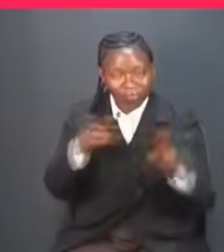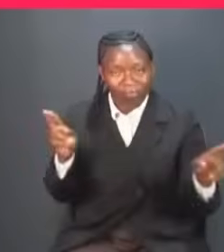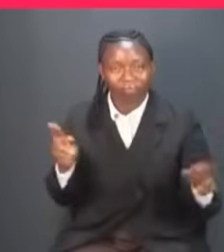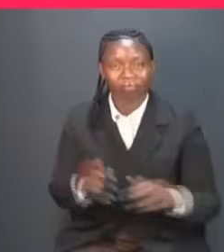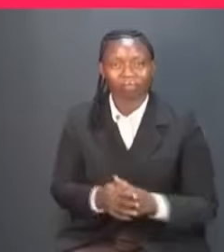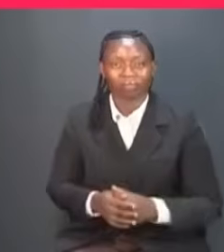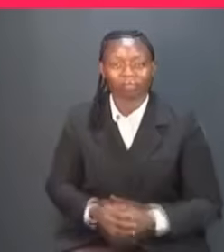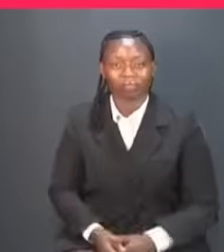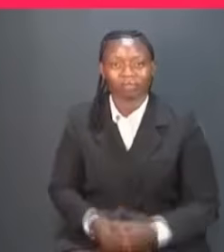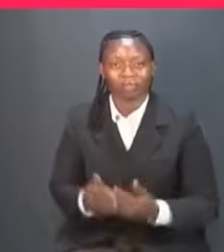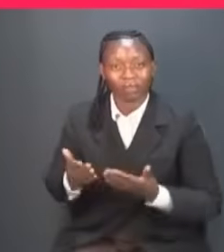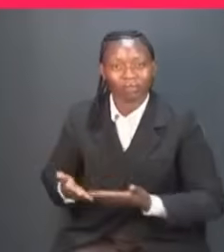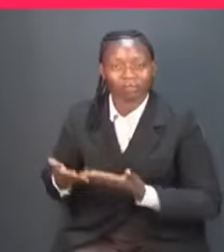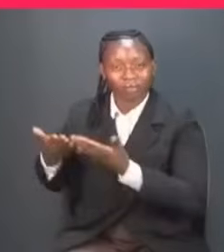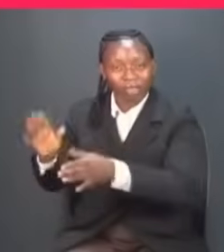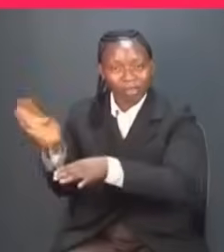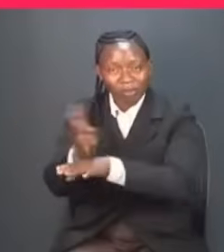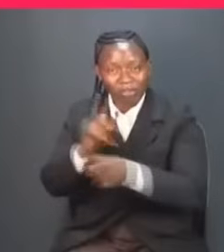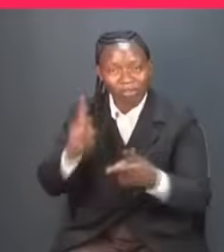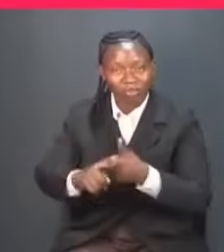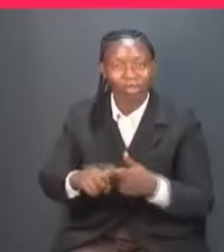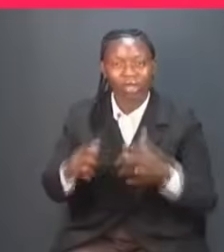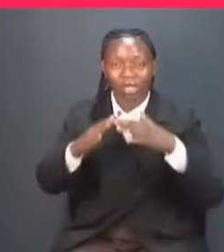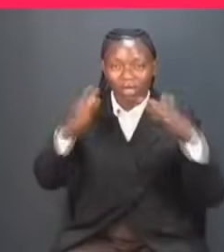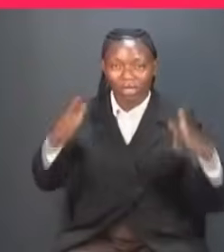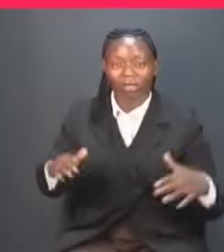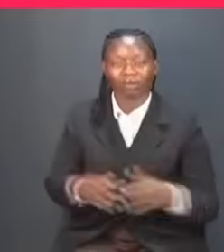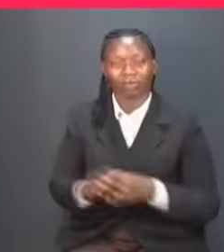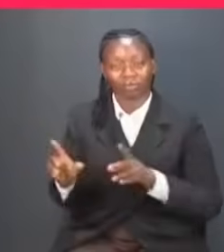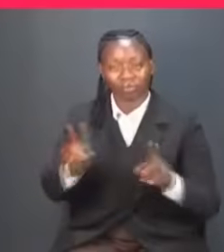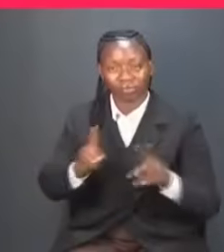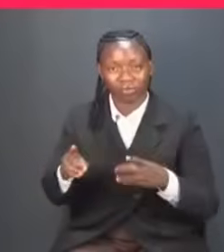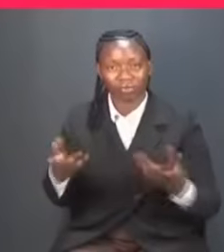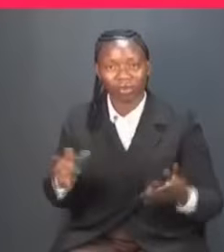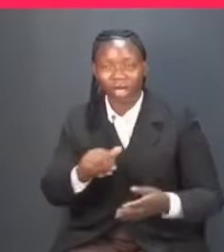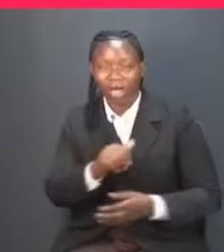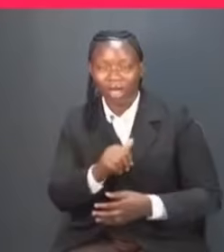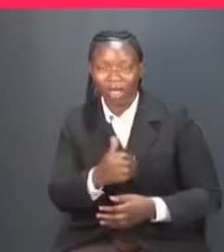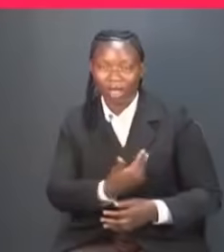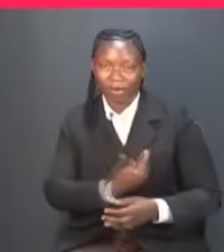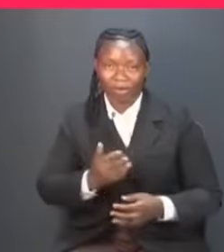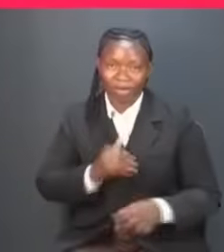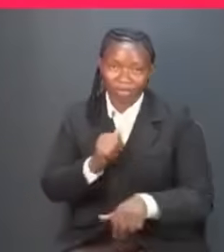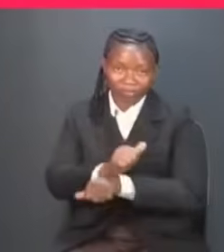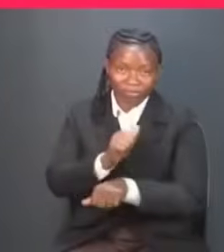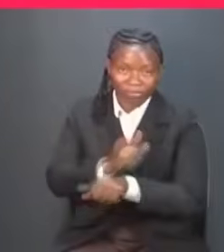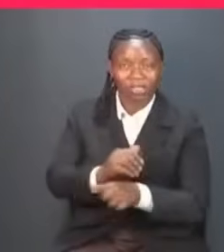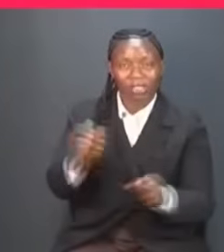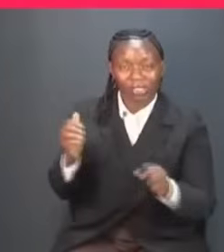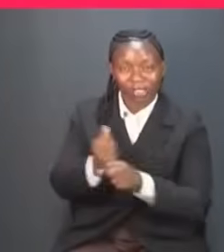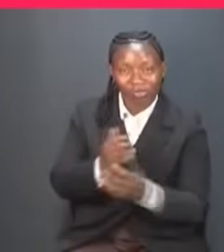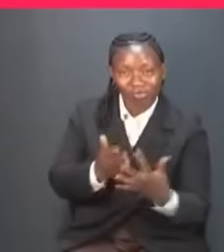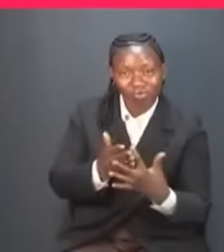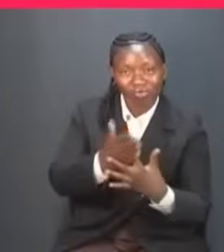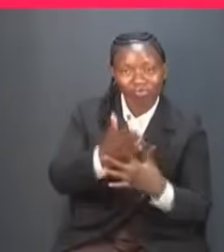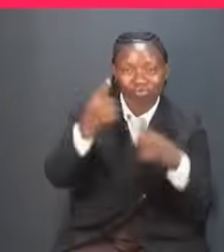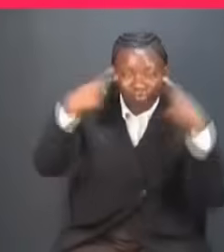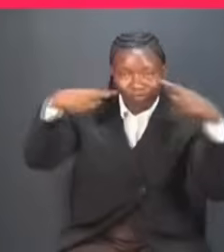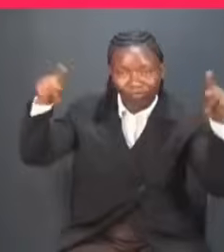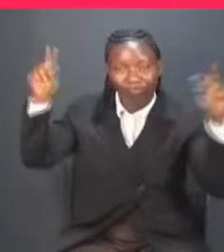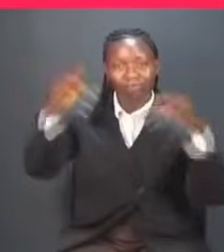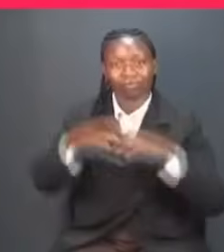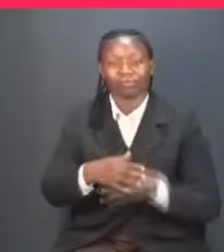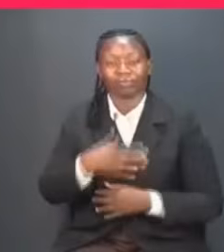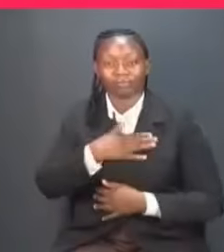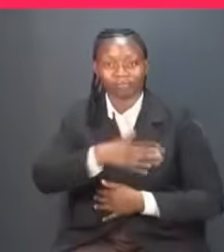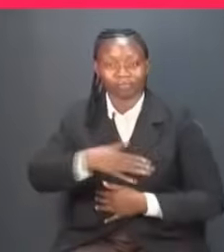and they have submitted the business to us. It's for us to do our parts and get it through. So please,